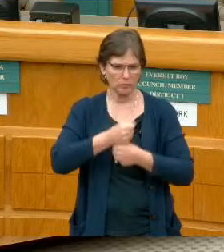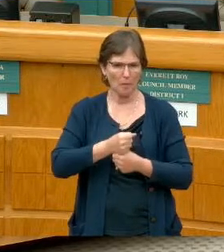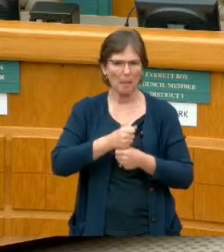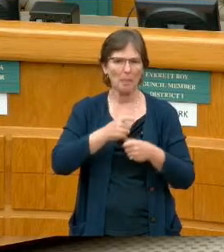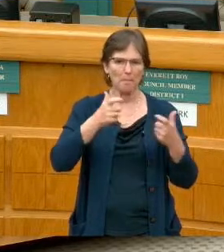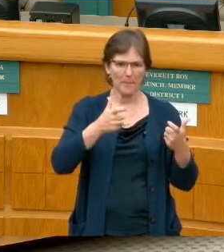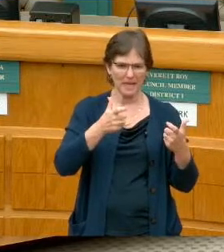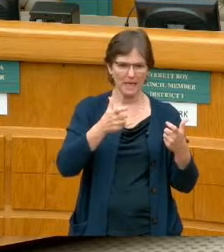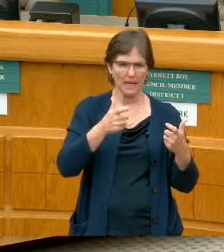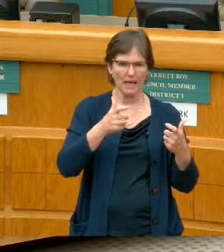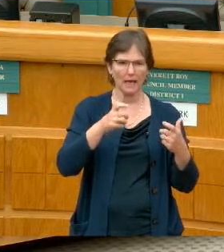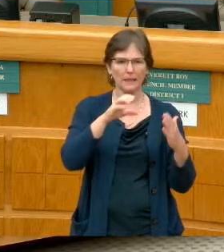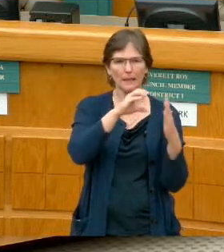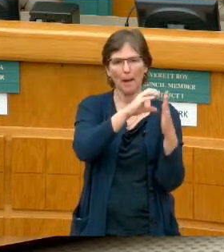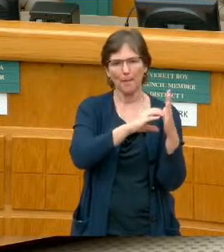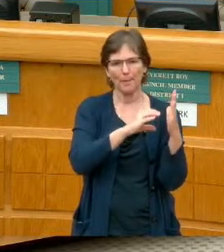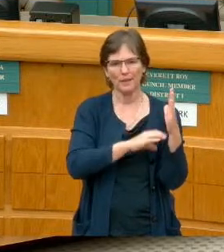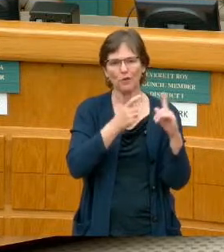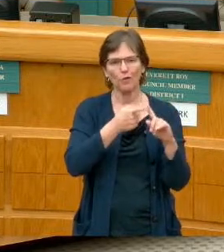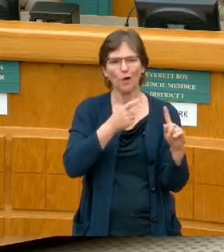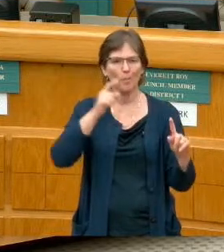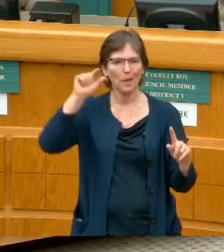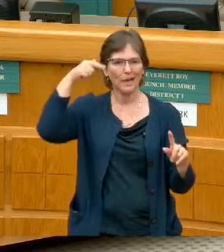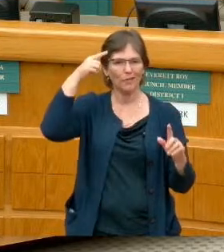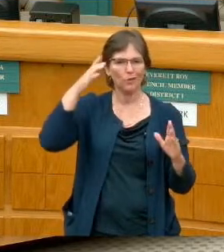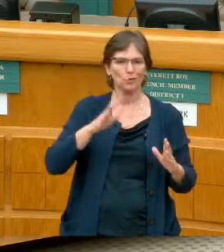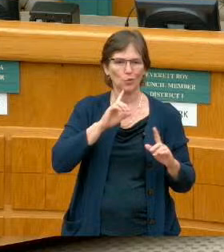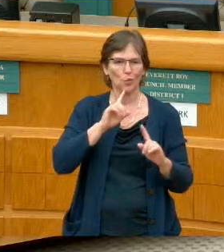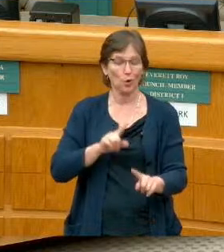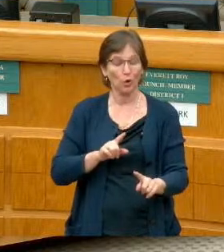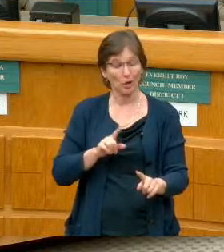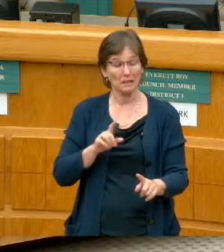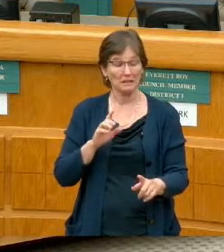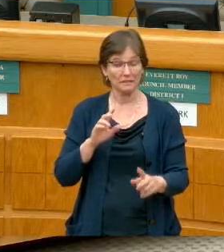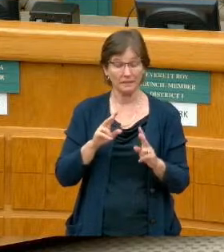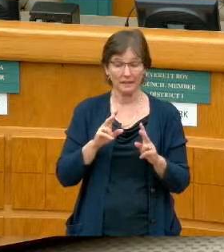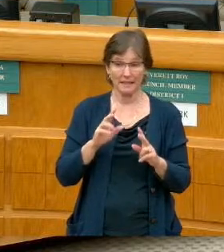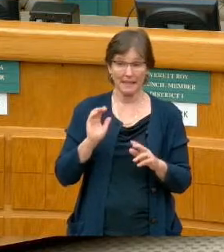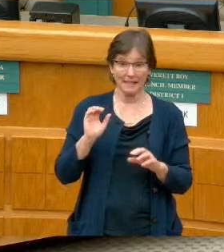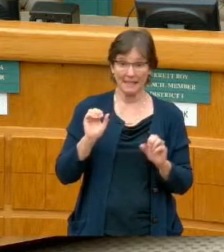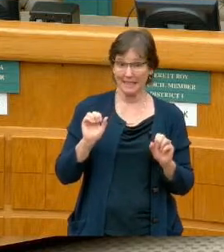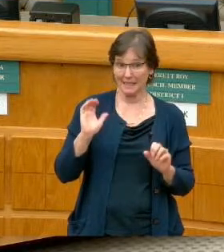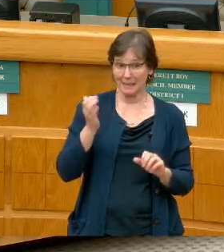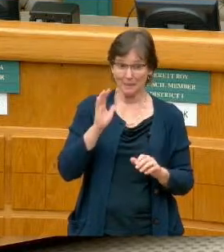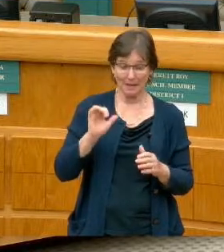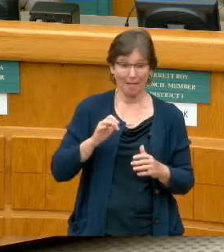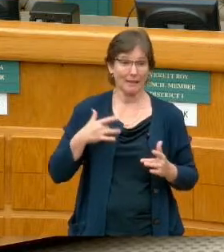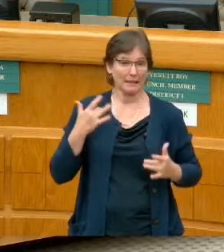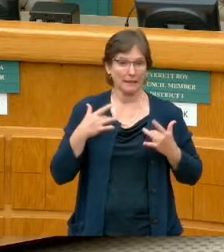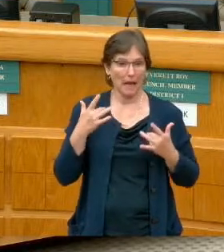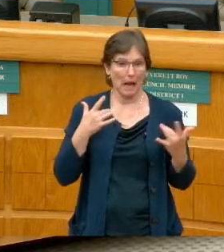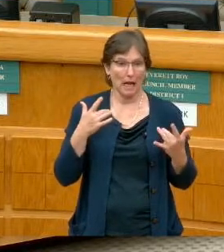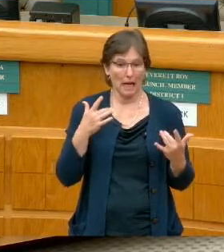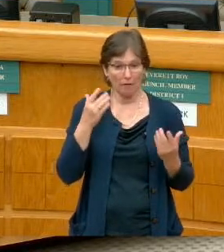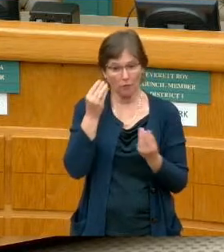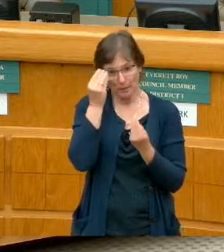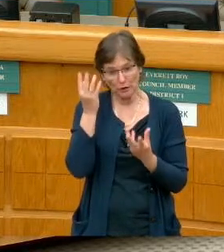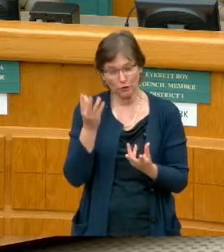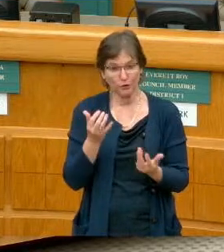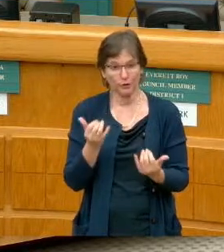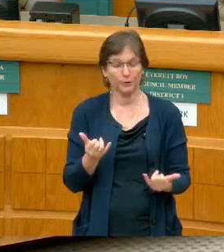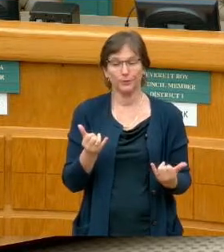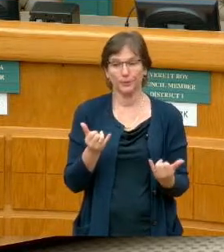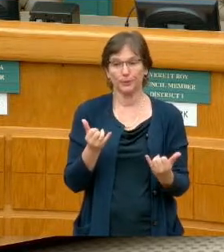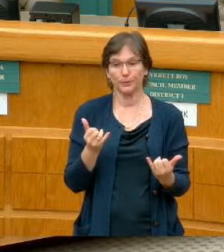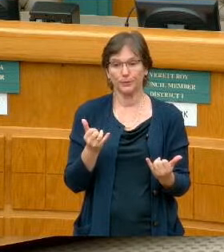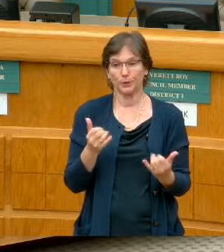listening, that could be pretty exciting news, and we'll see what both the